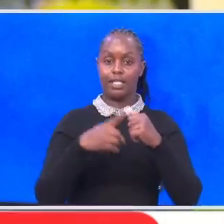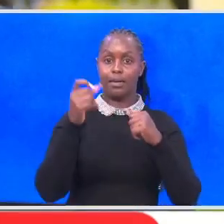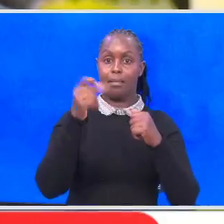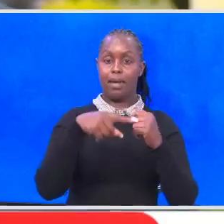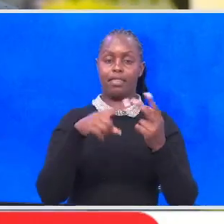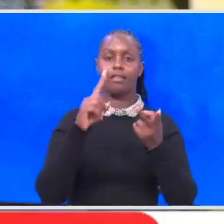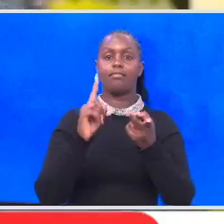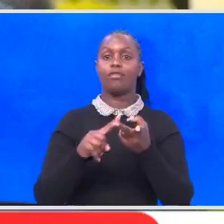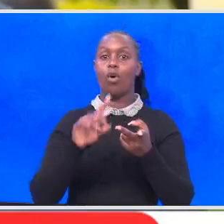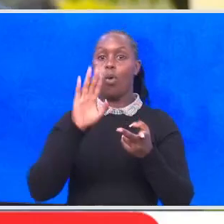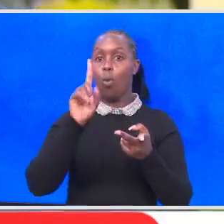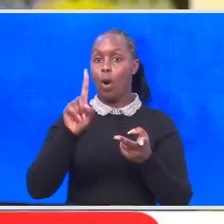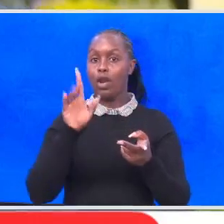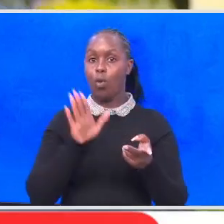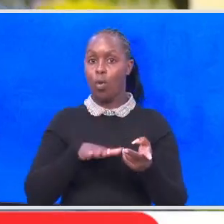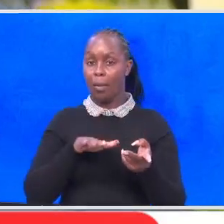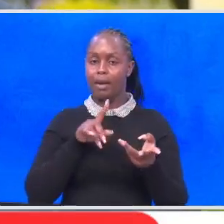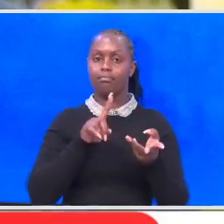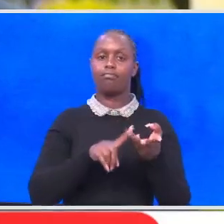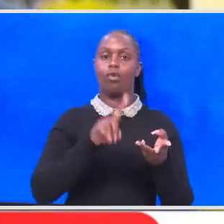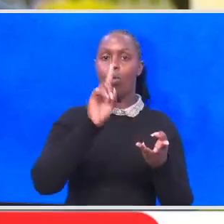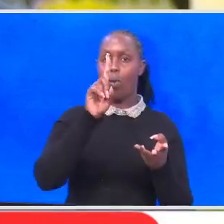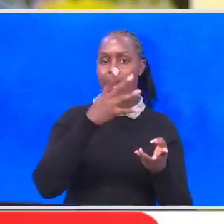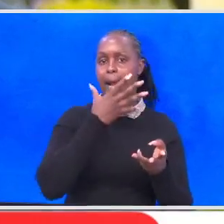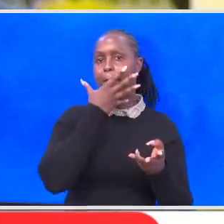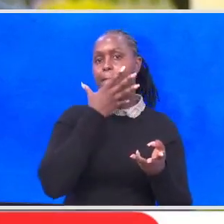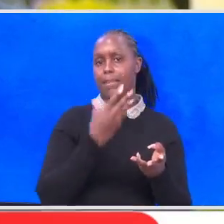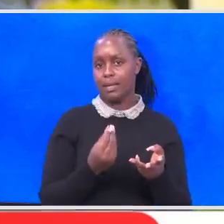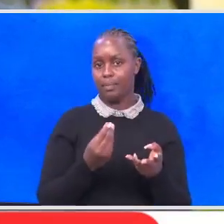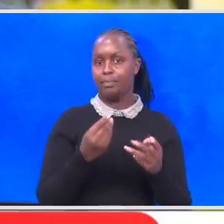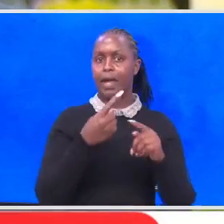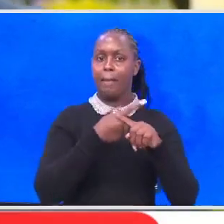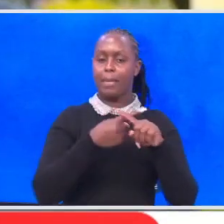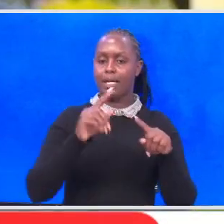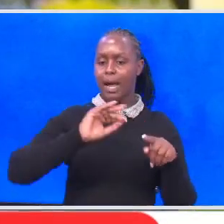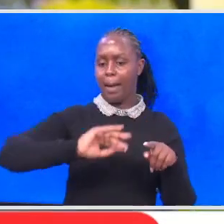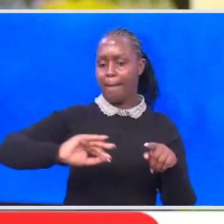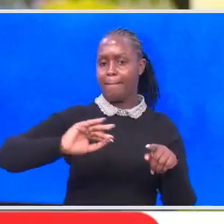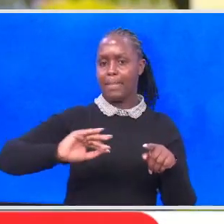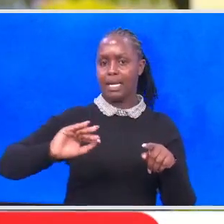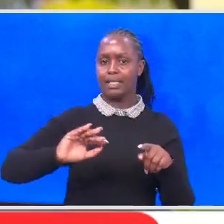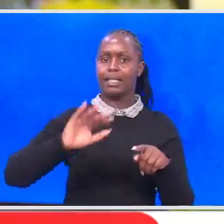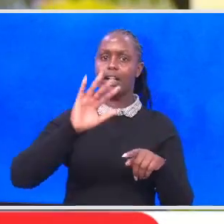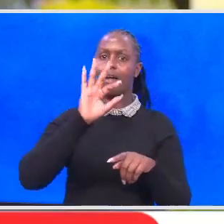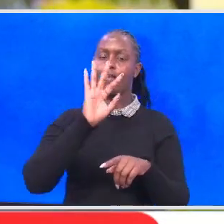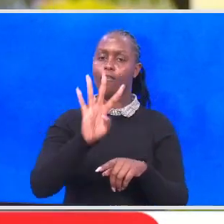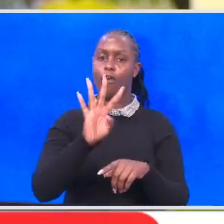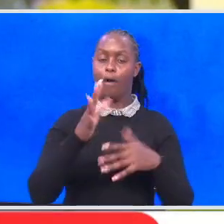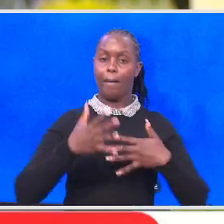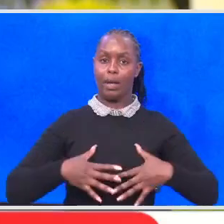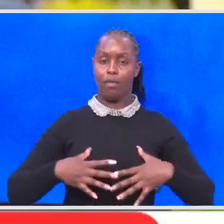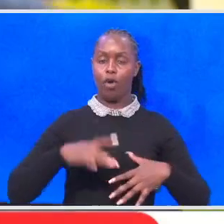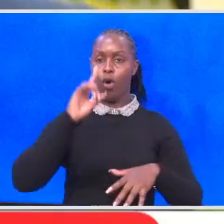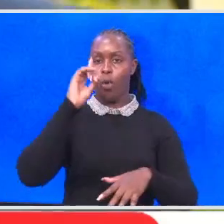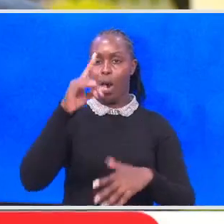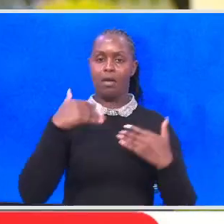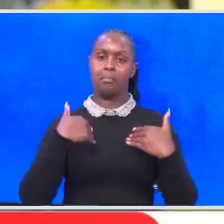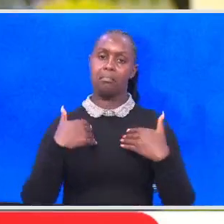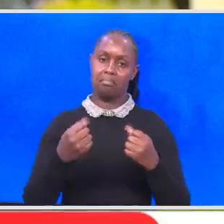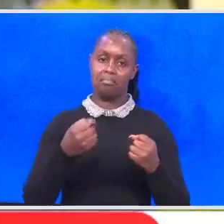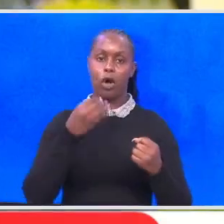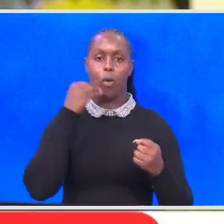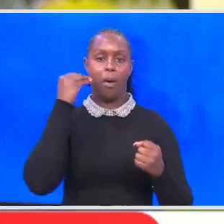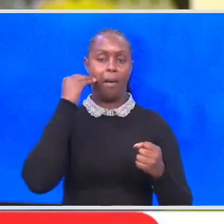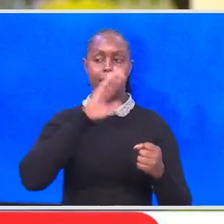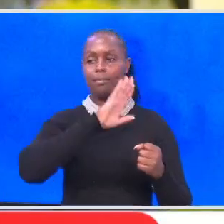mama mmoja na mwanaume mmoja. Wale wabaki watu 4, mmoja alitibua na akaenda nyumbani. Saa